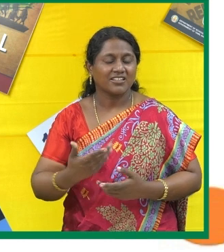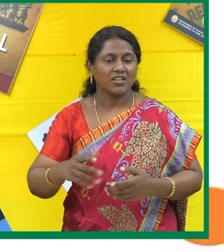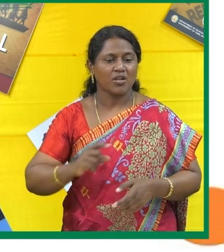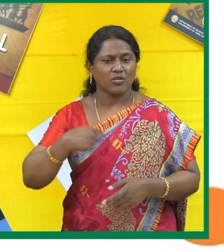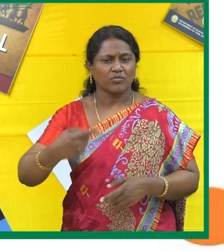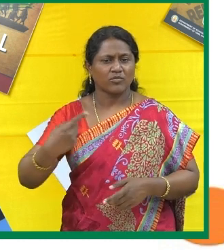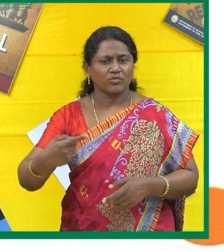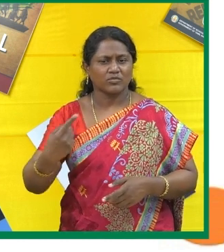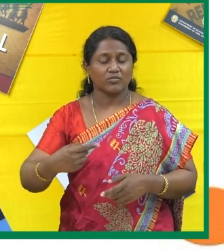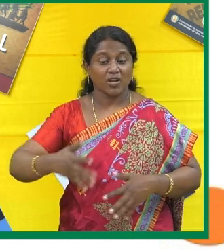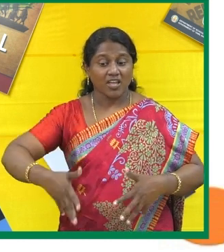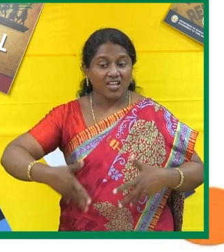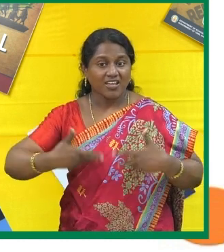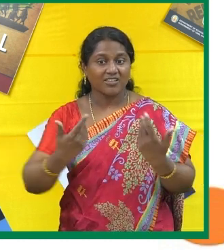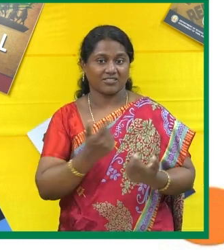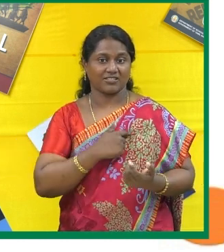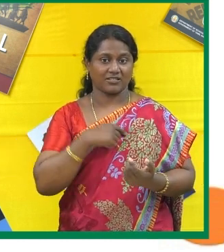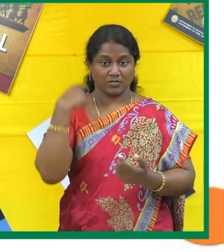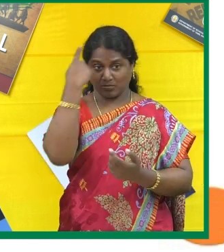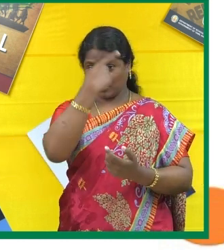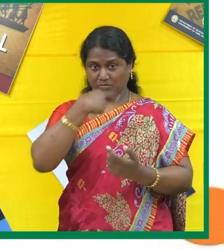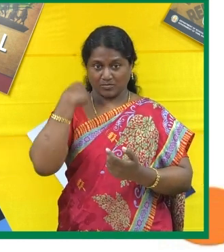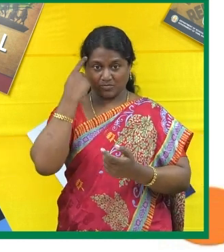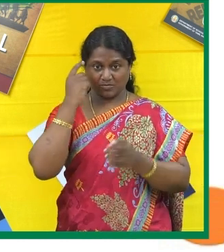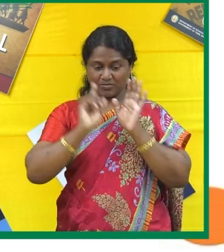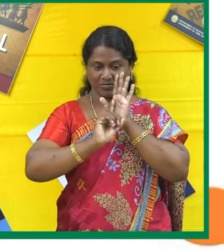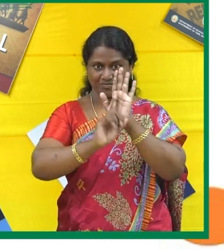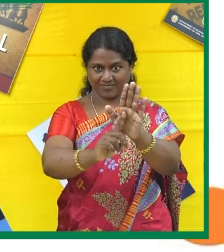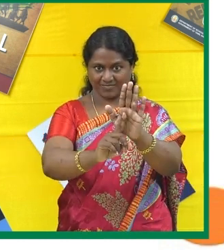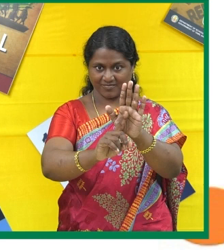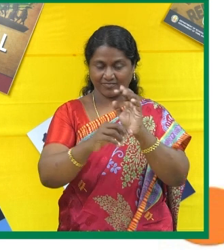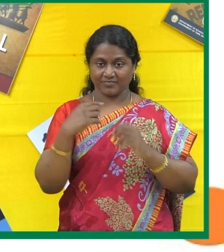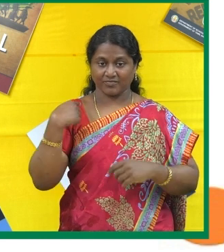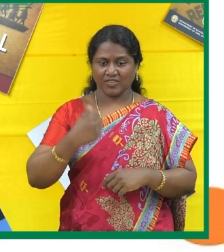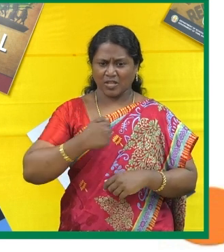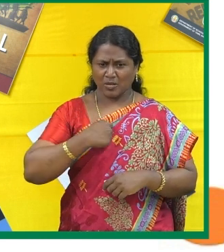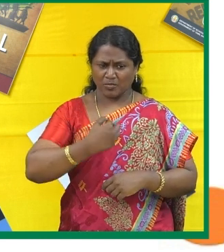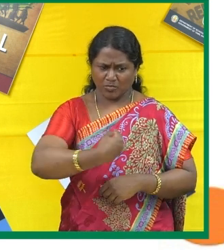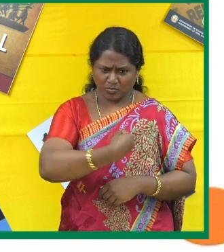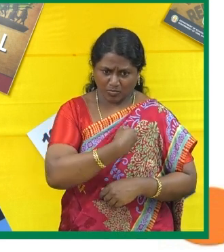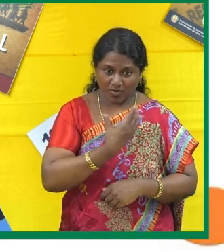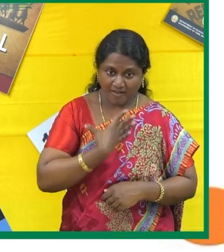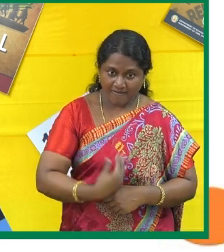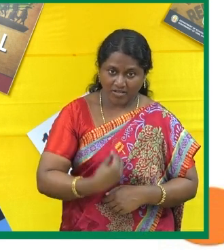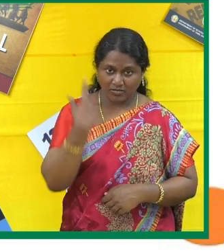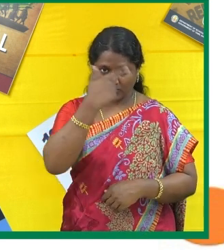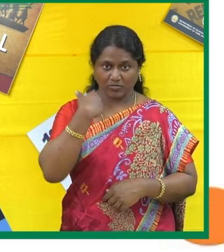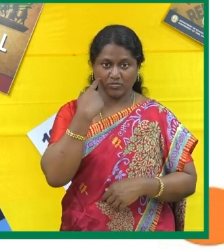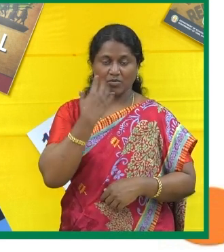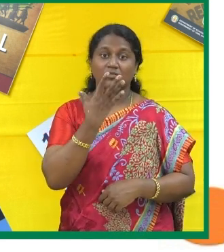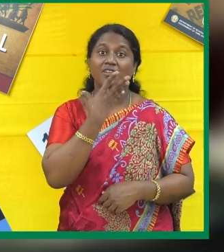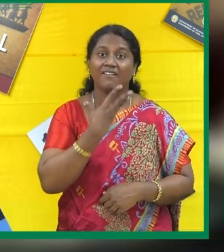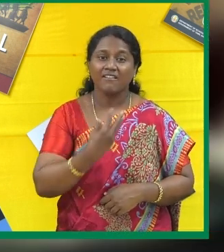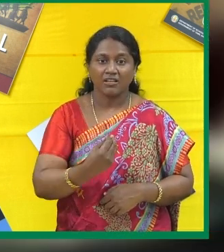be coming out happy reflections. Whatever comes from your heart, if your mind is happy, your heart is happy, filled